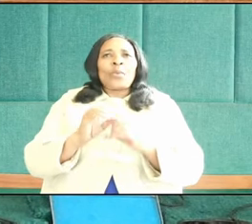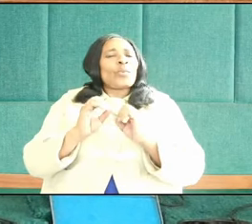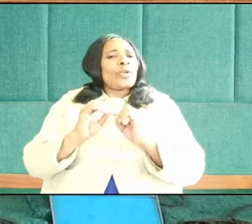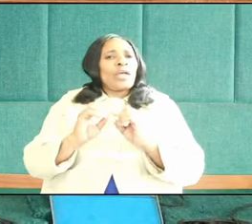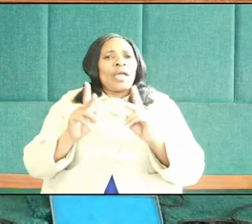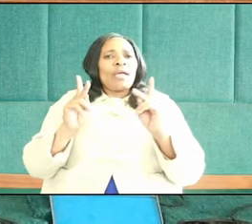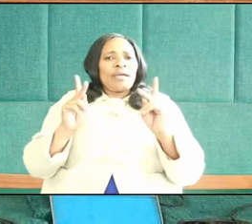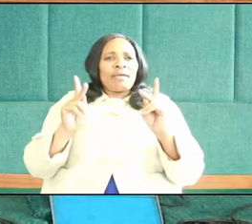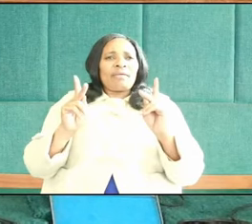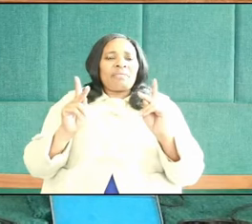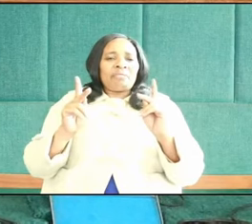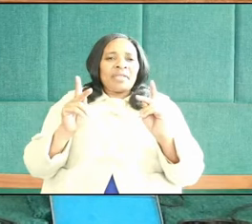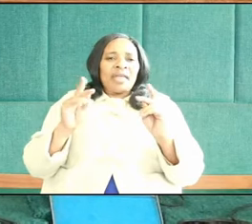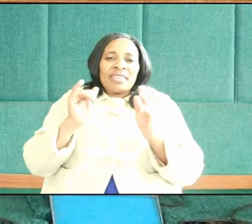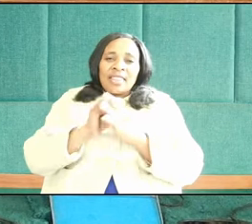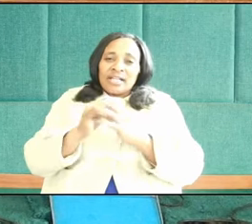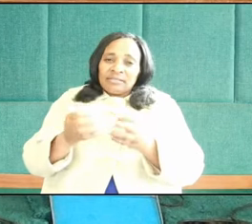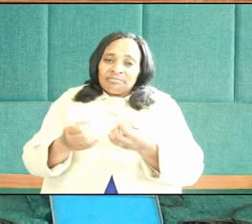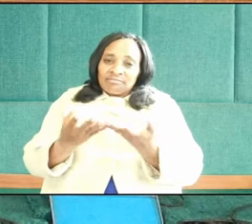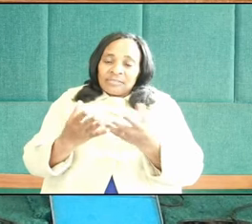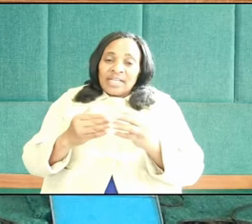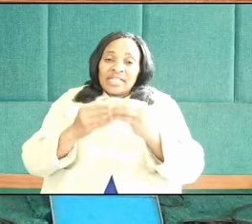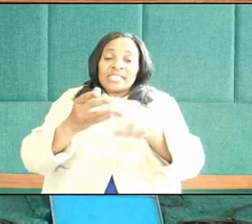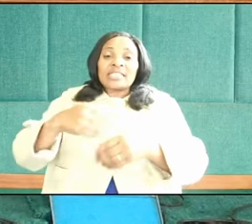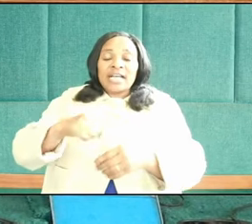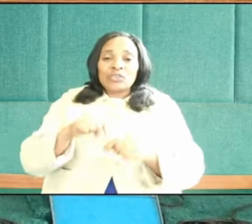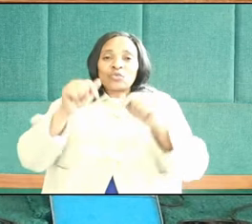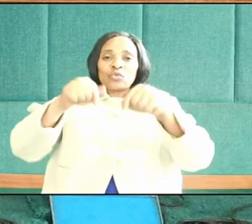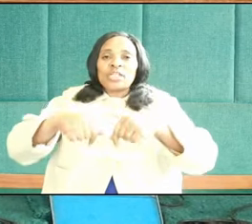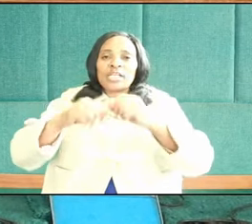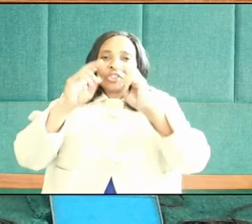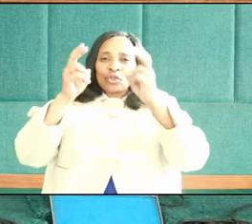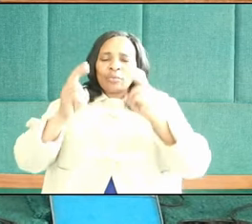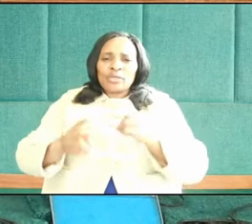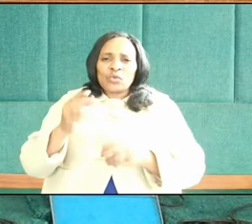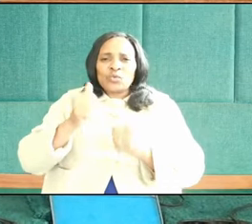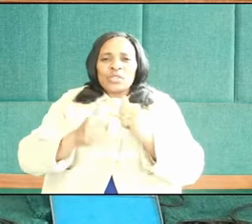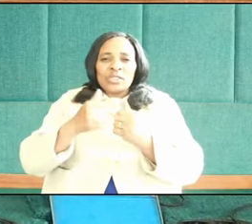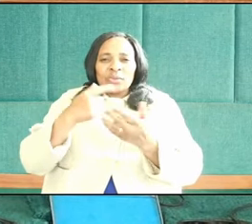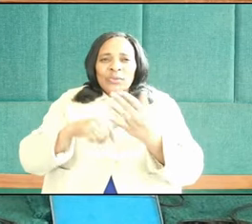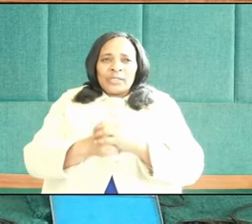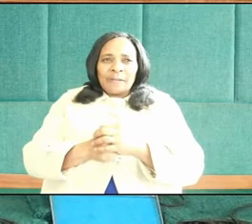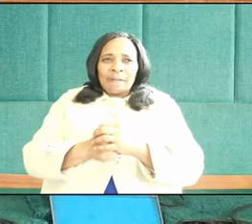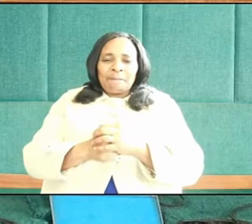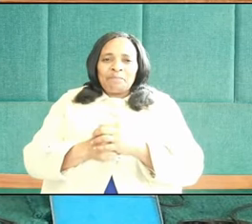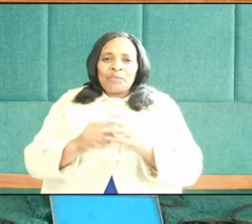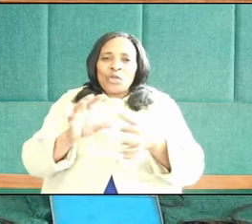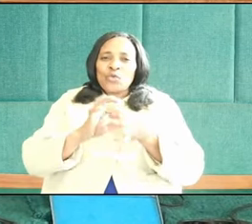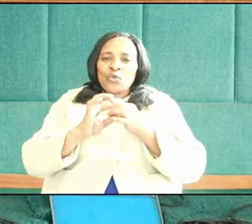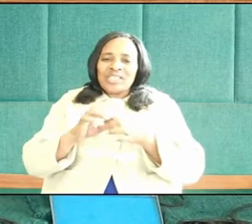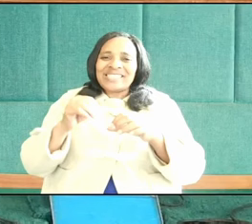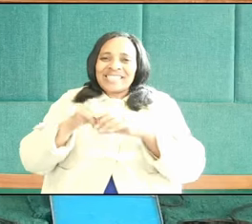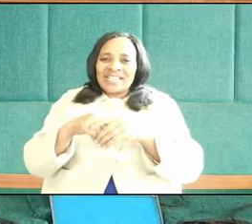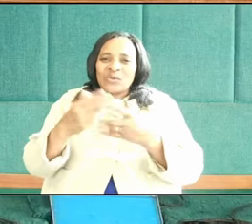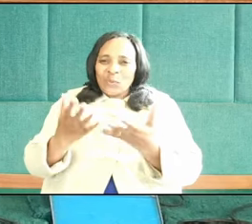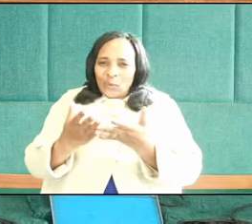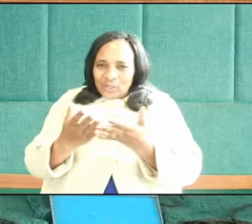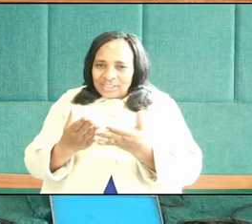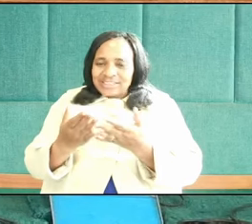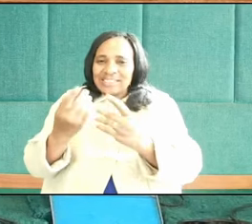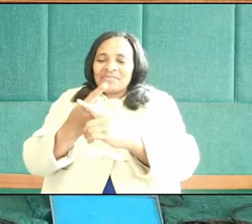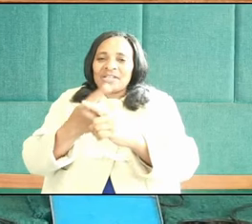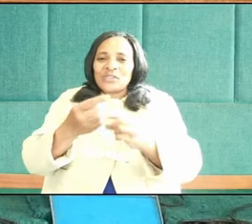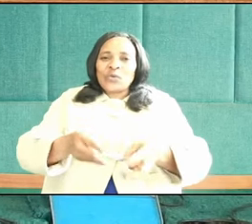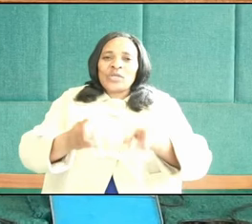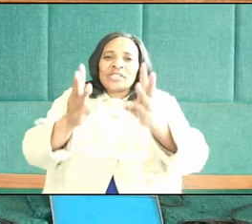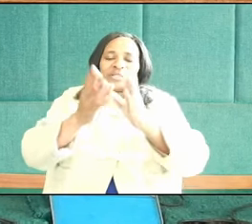Ah! And that leads us to today's topic, which is unity in diversity.